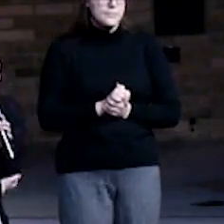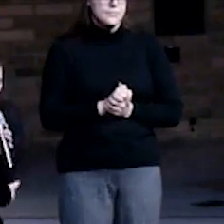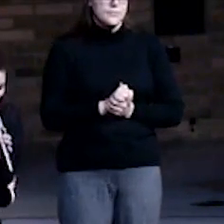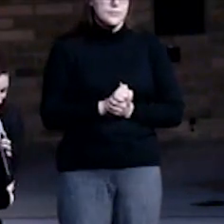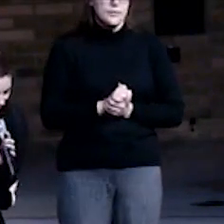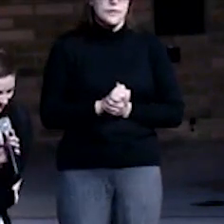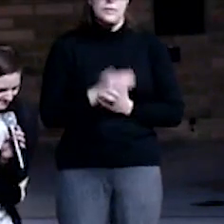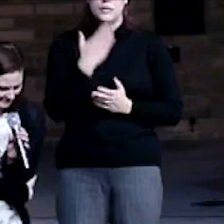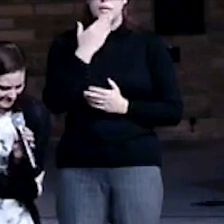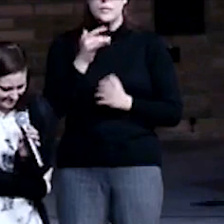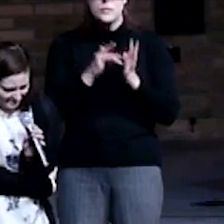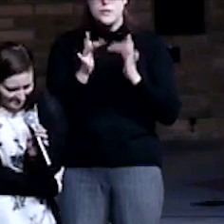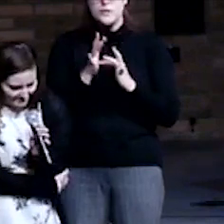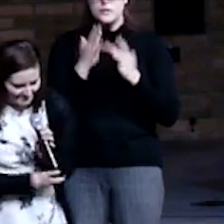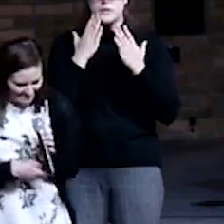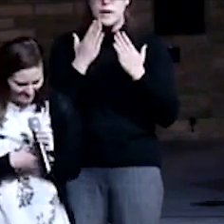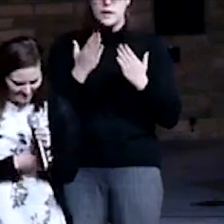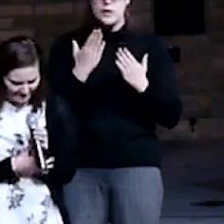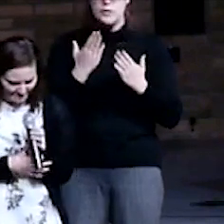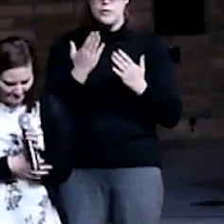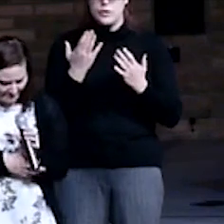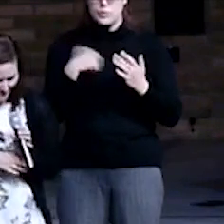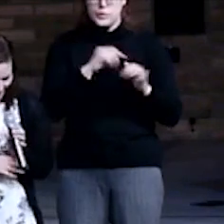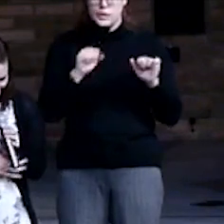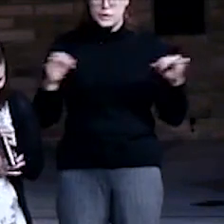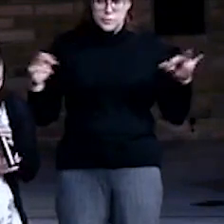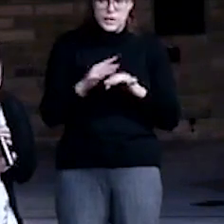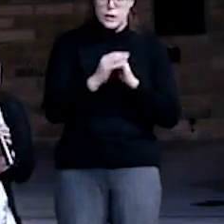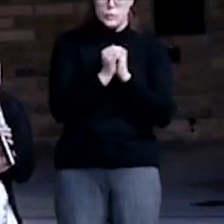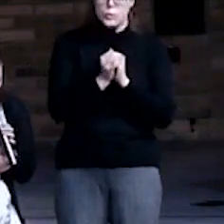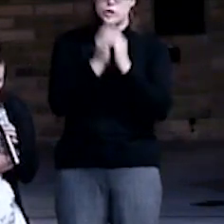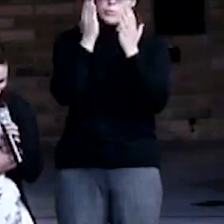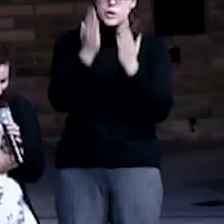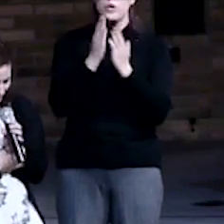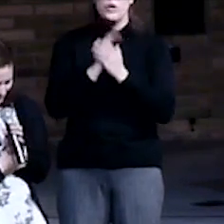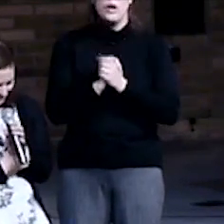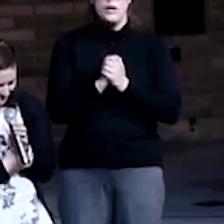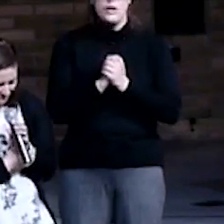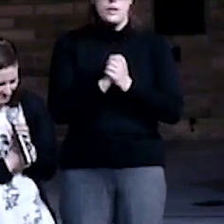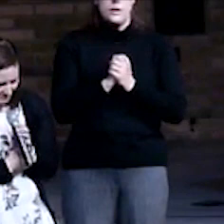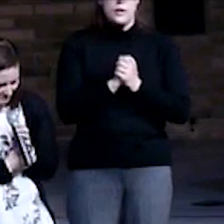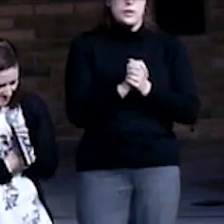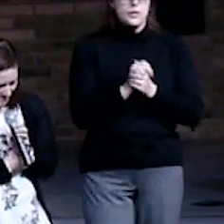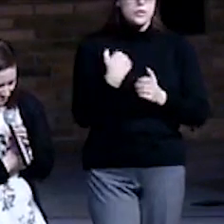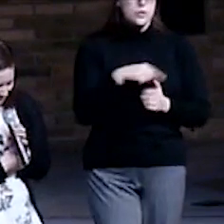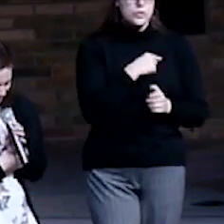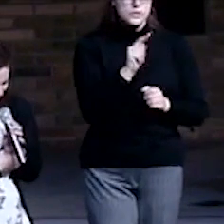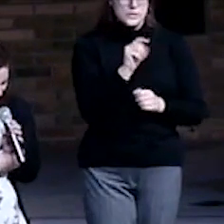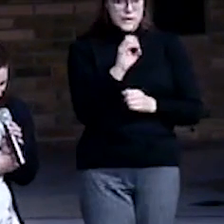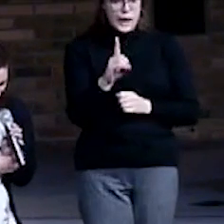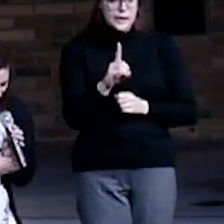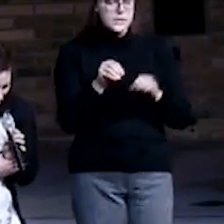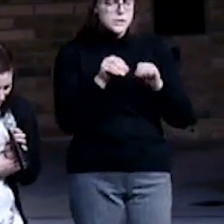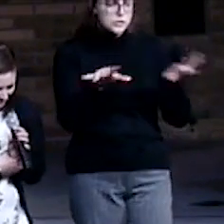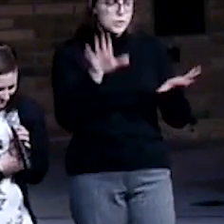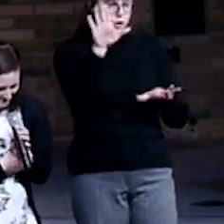Dear sweet Jesus, thank you for this beautiful day that we can come together and worship you. Lord, I ask that you be with Todd and use him as a vessel to spread your word,